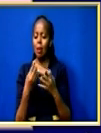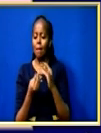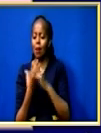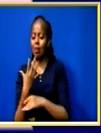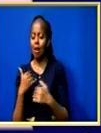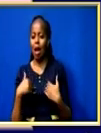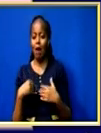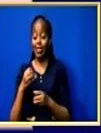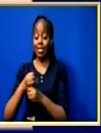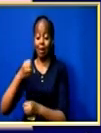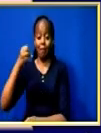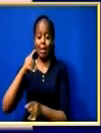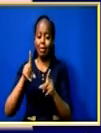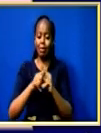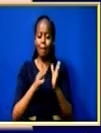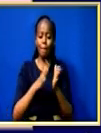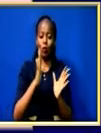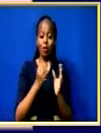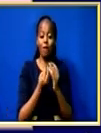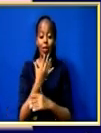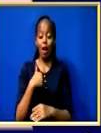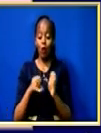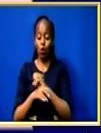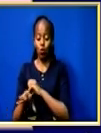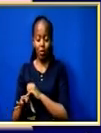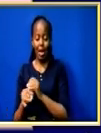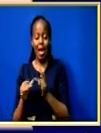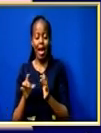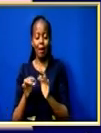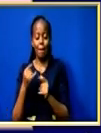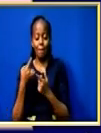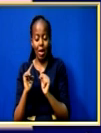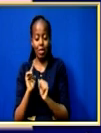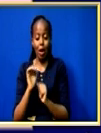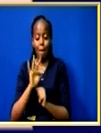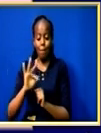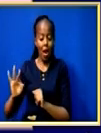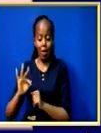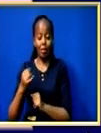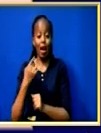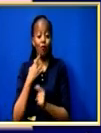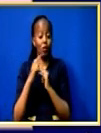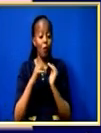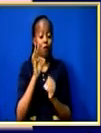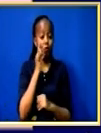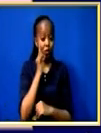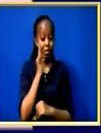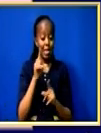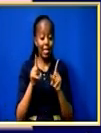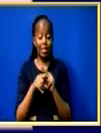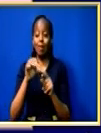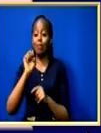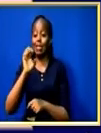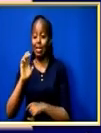plants have stem. And most plants have roots. I almost said Except what I've not mentioned is the fruit and the seed.